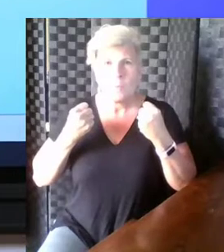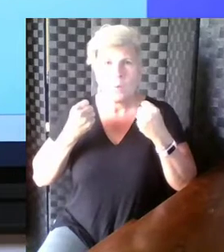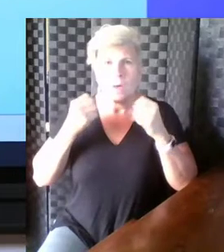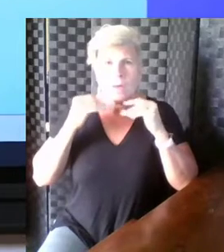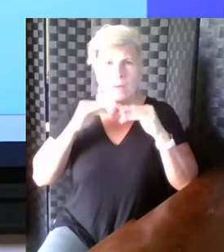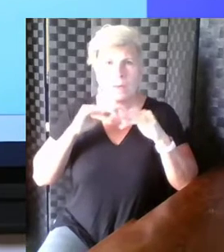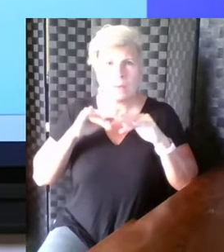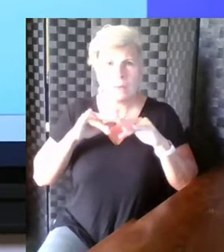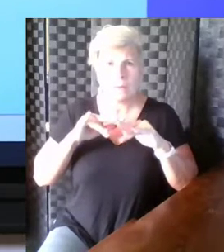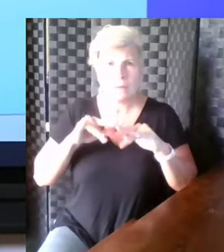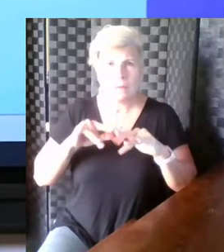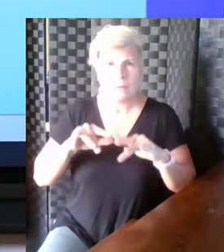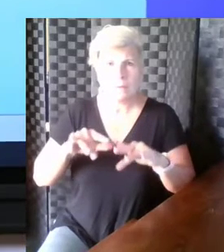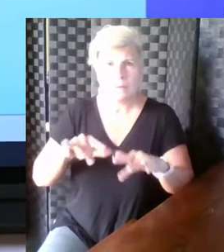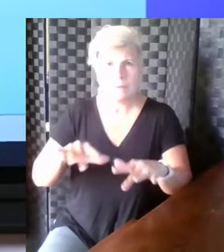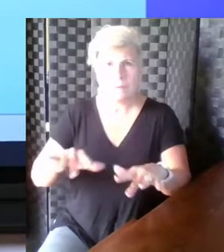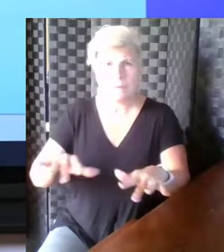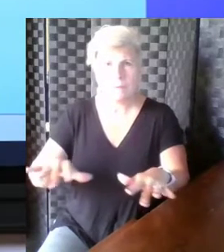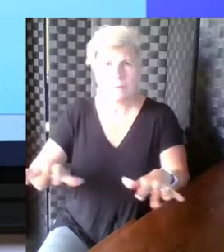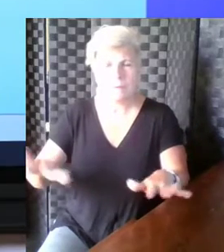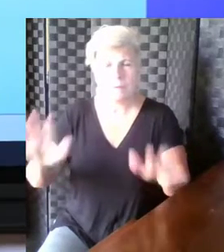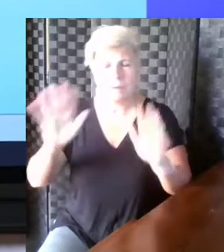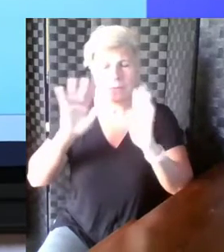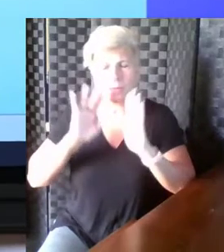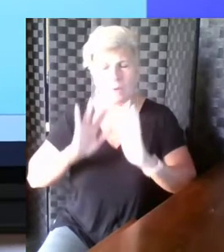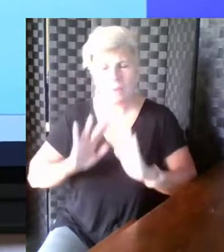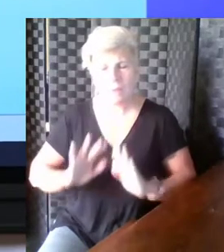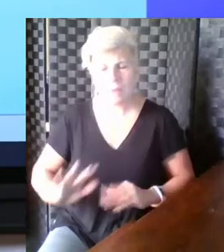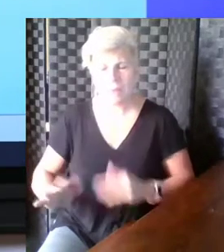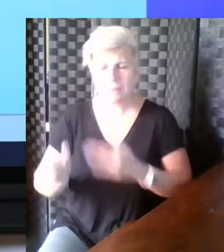Hold it, and now let it out and relax.